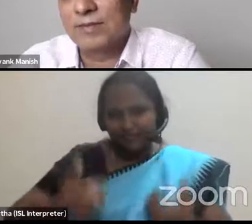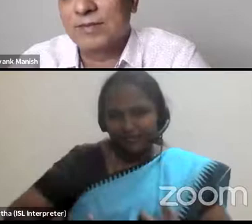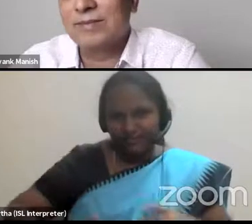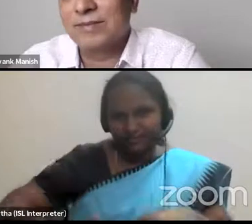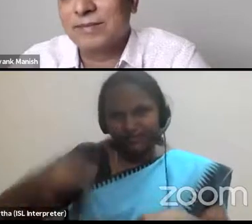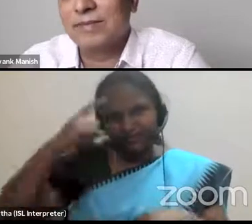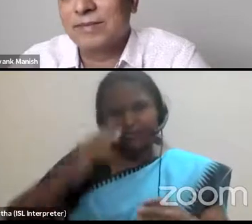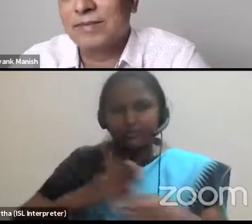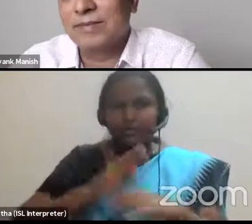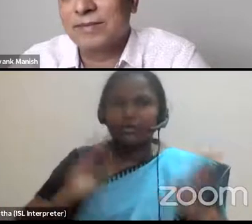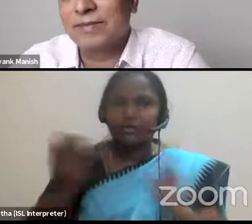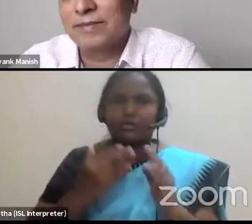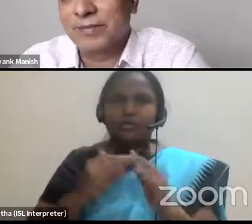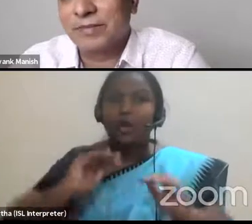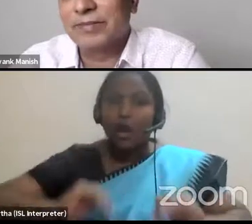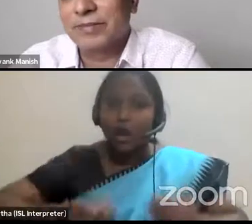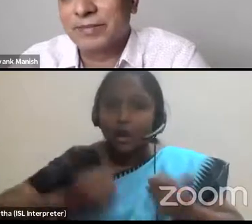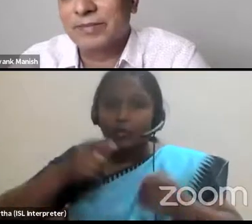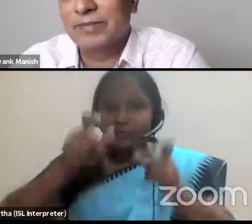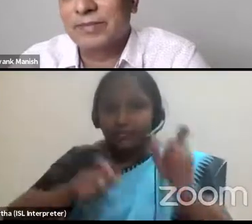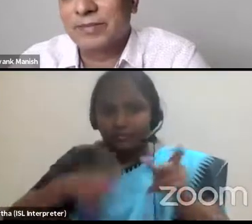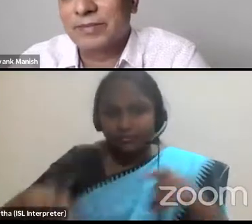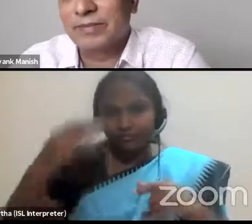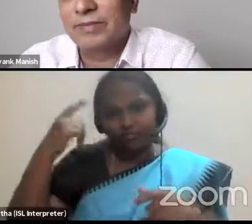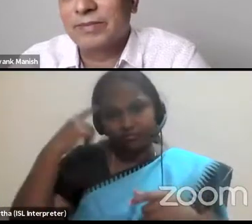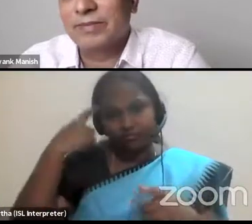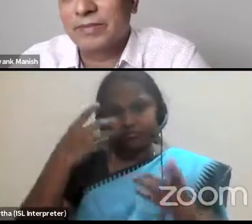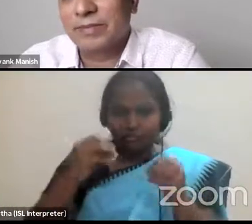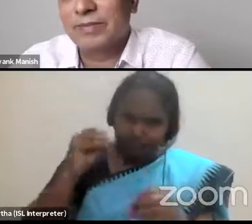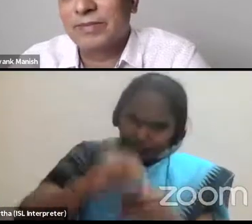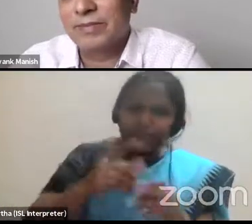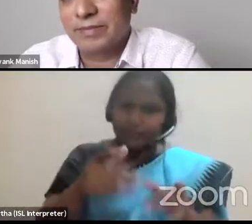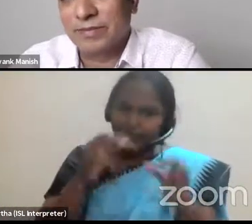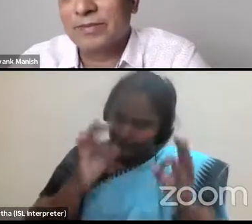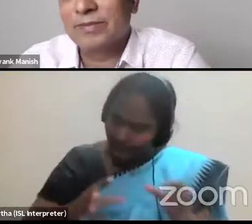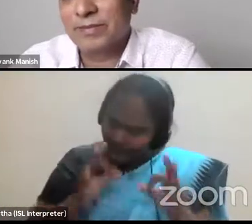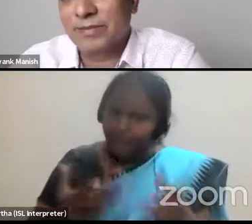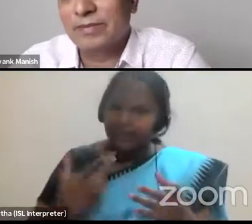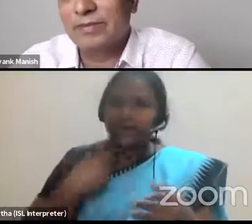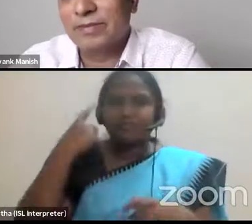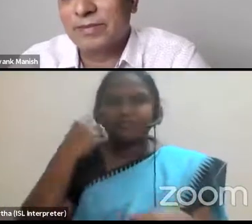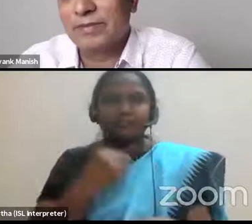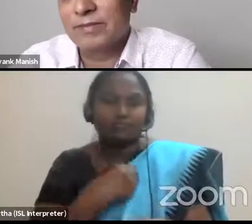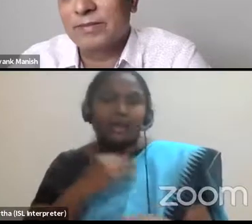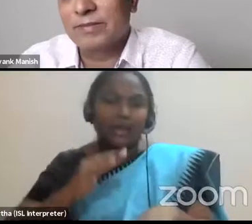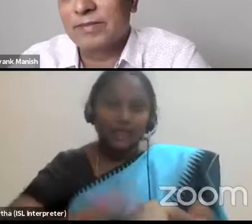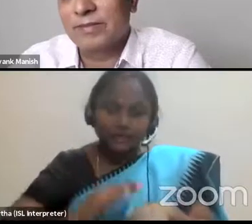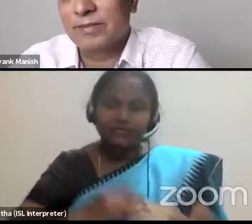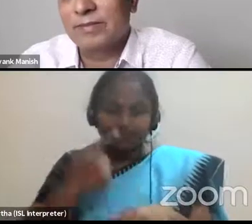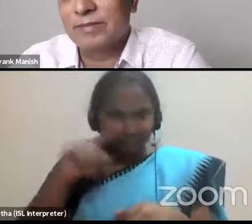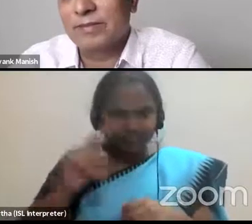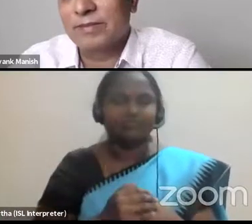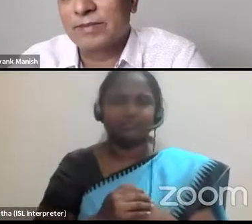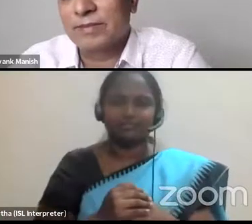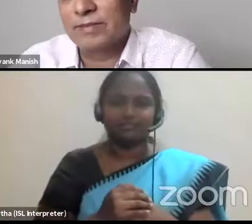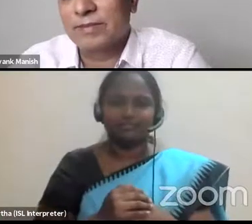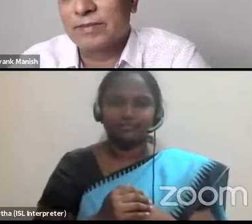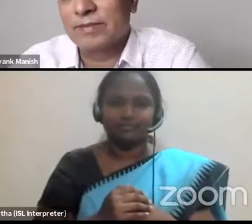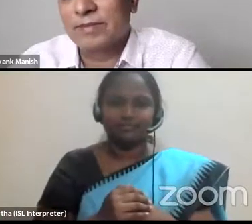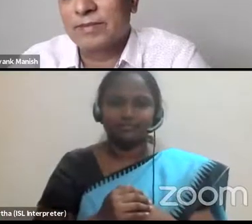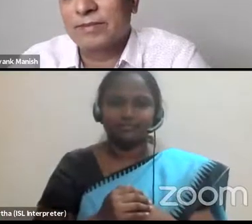3D holograph, right? So how can we bring this in a holographic sense so that you can really make it more immersive experiences, right? And